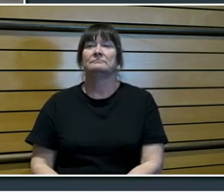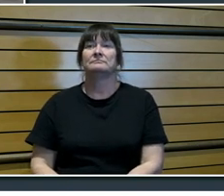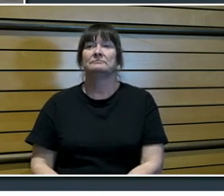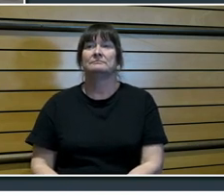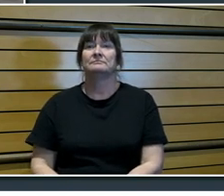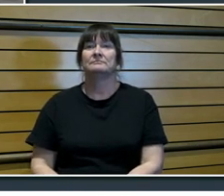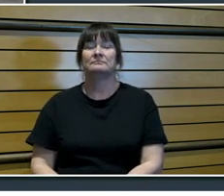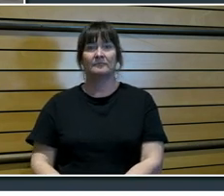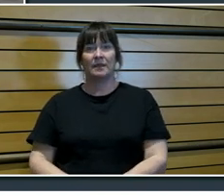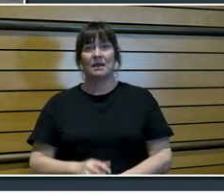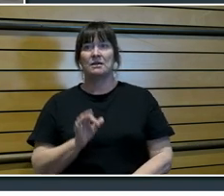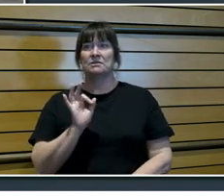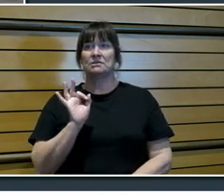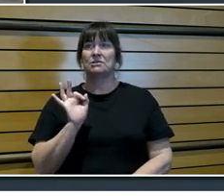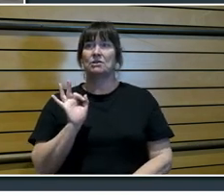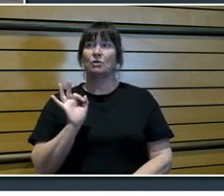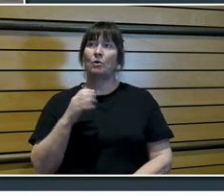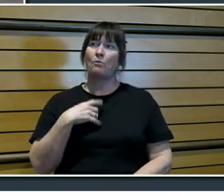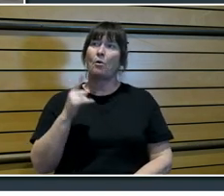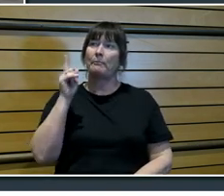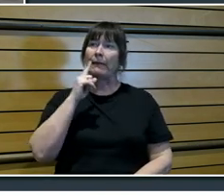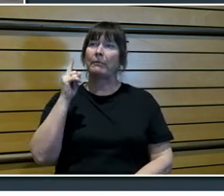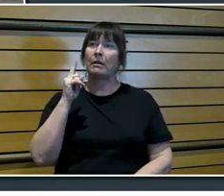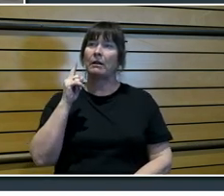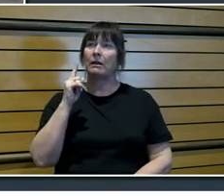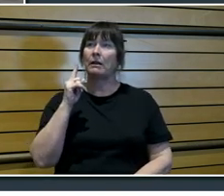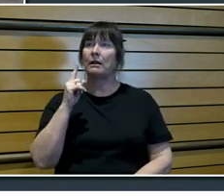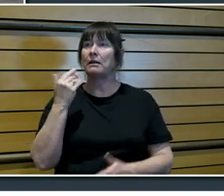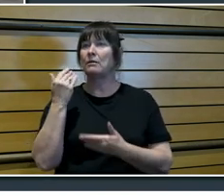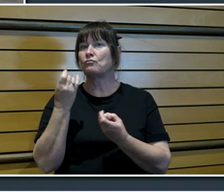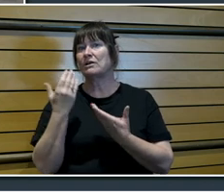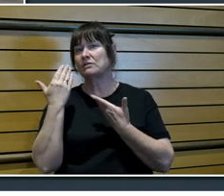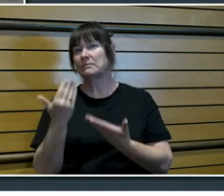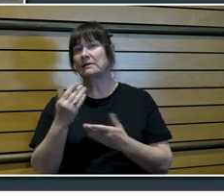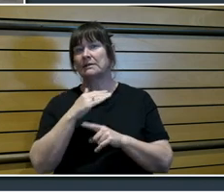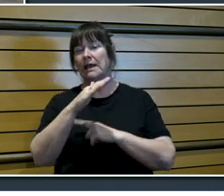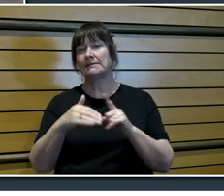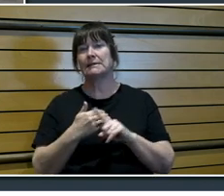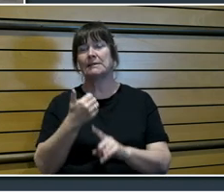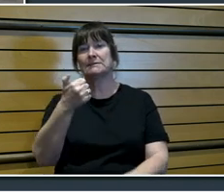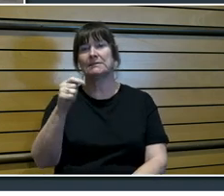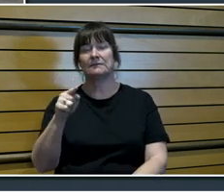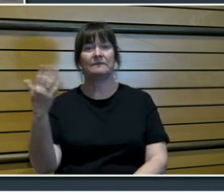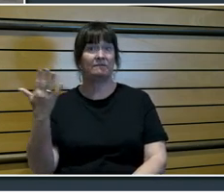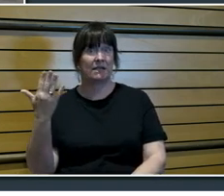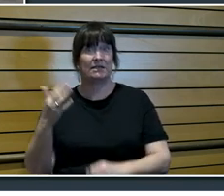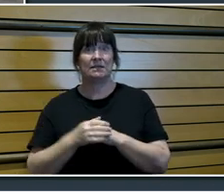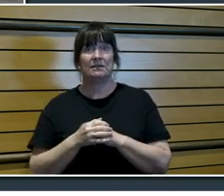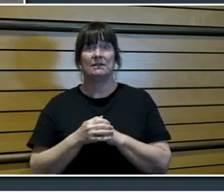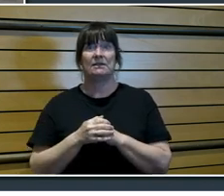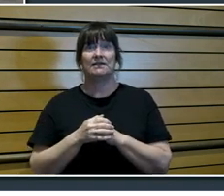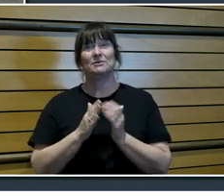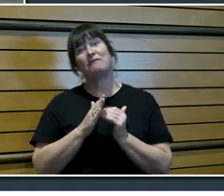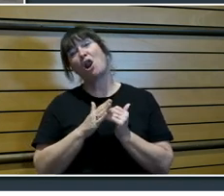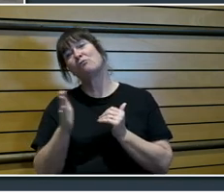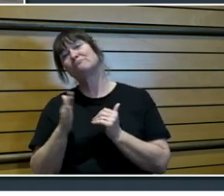So we do not have any further submitters due until 6:15 now, so we will have a slightly